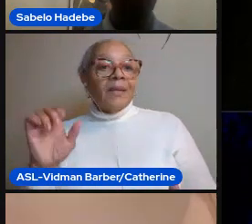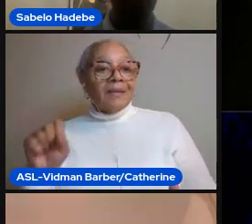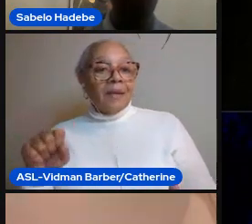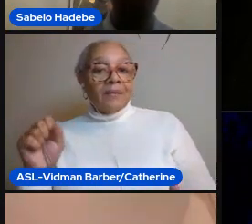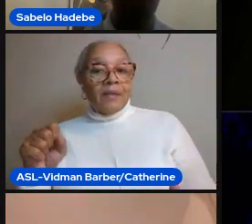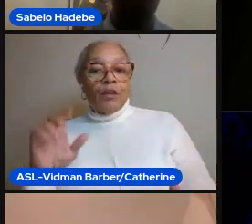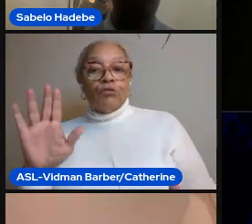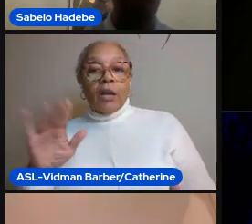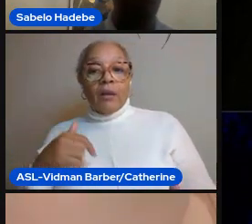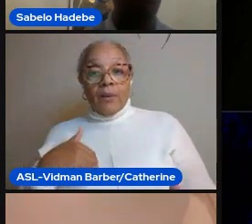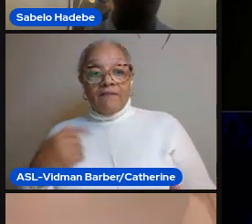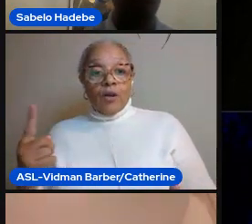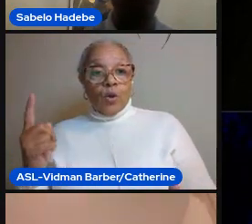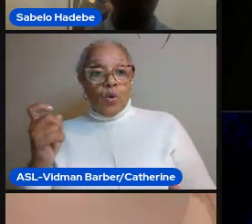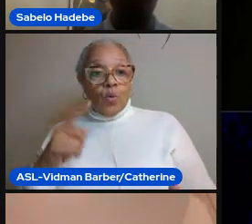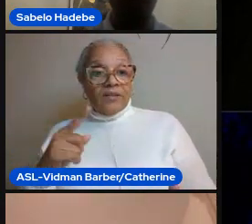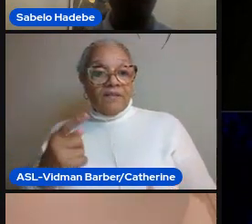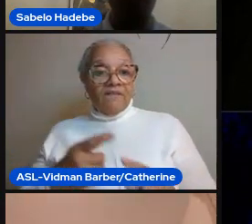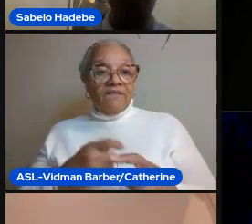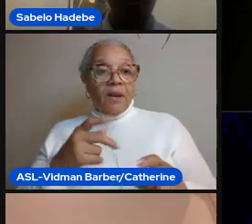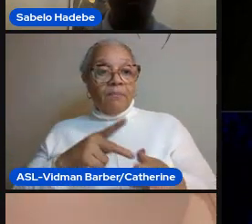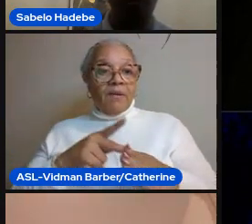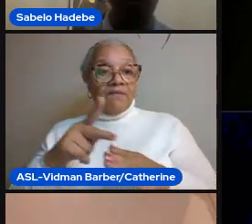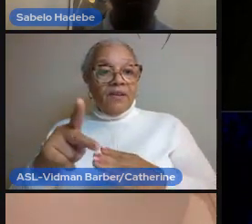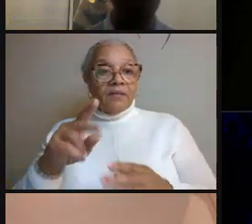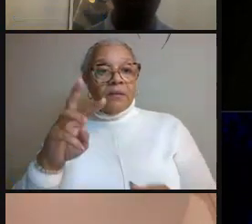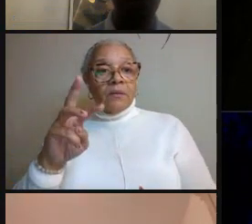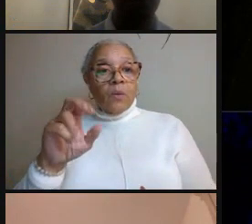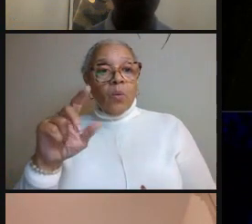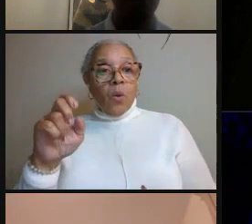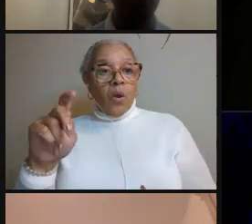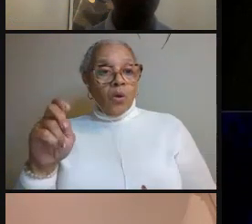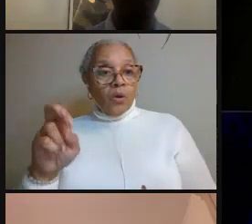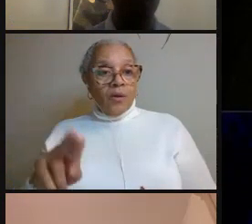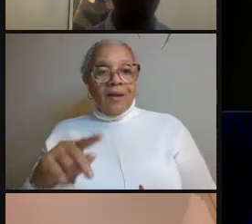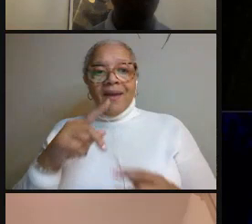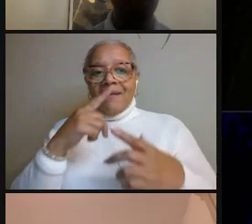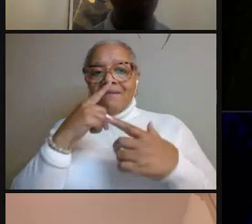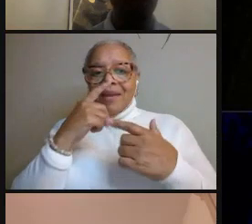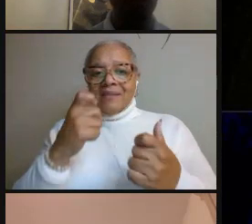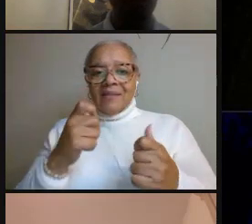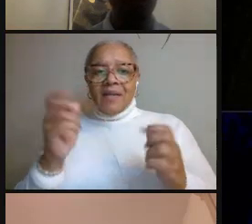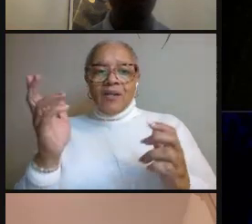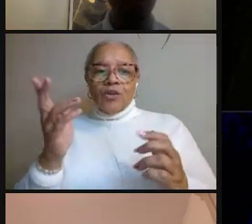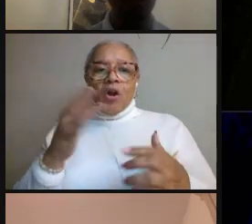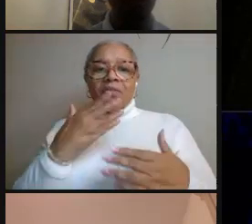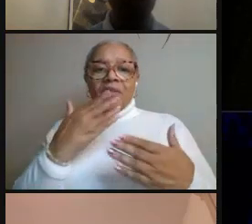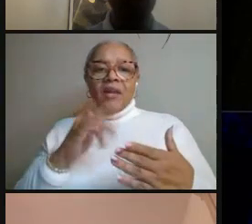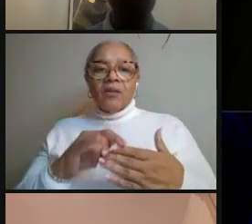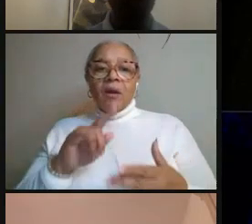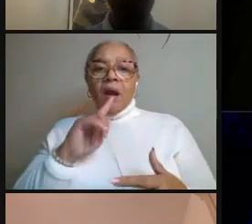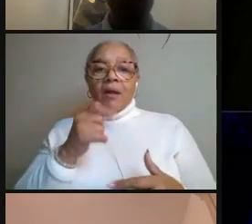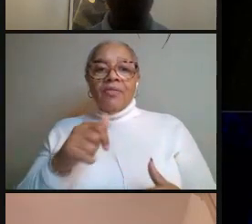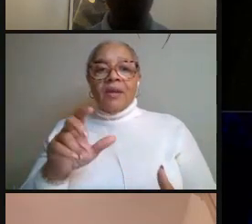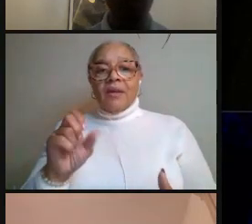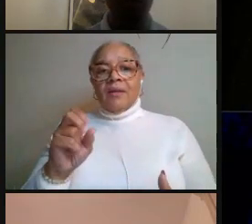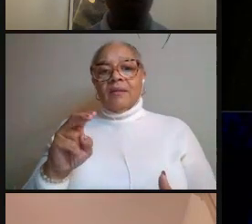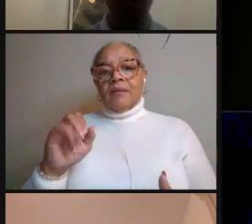have a question here from Professor Walker. Fascinating talk. Thank you. Are there SNPs in